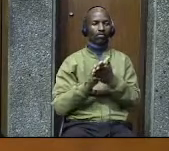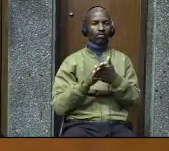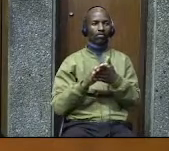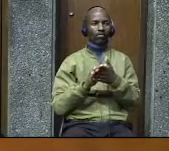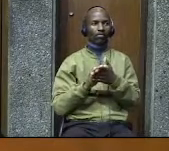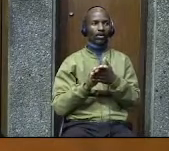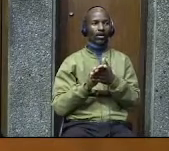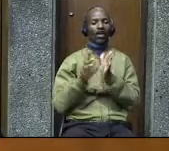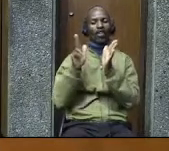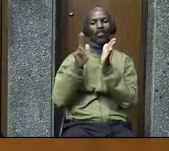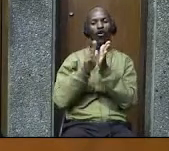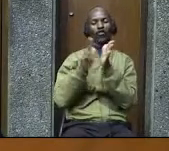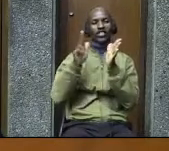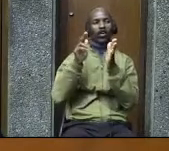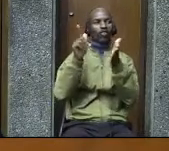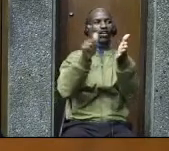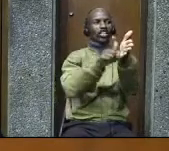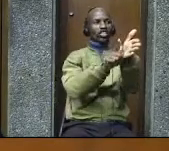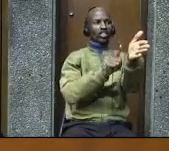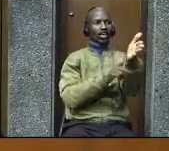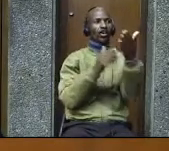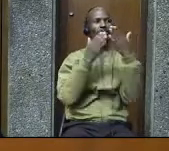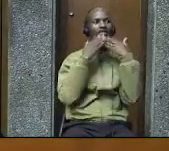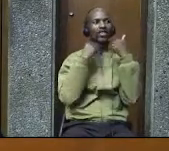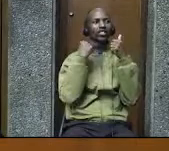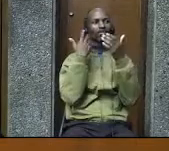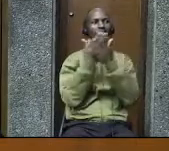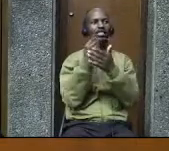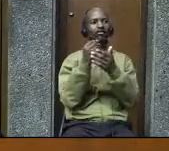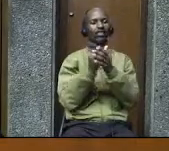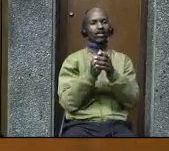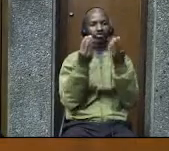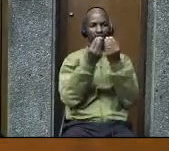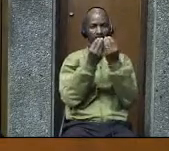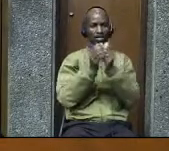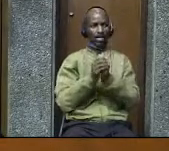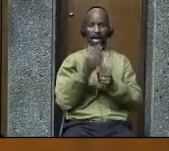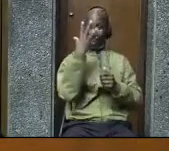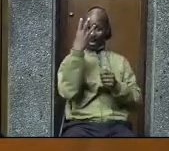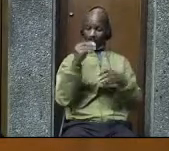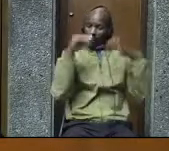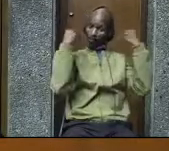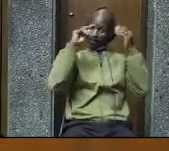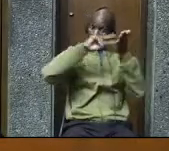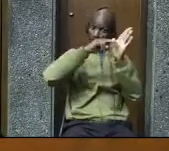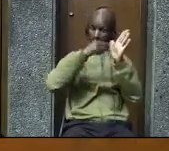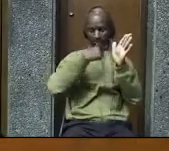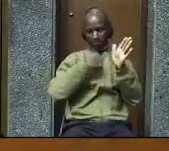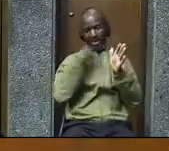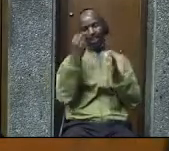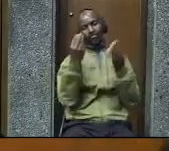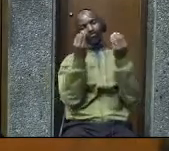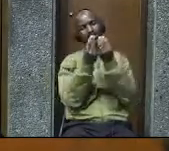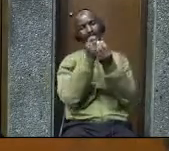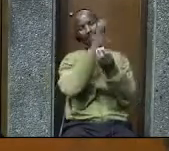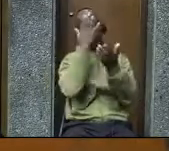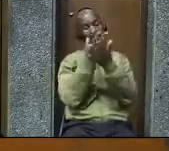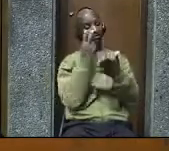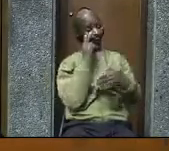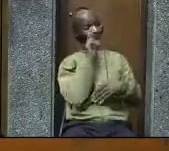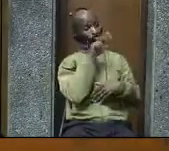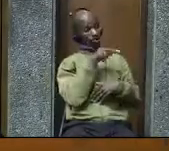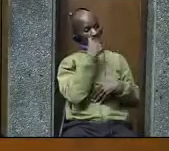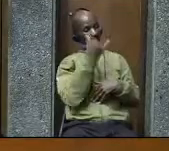The officials of legislature. Do you understand that? I've got my business plan. I've got those things. If you can see